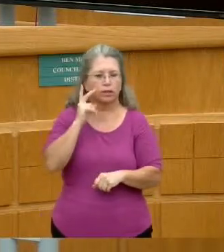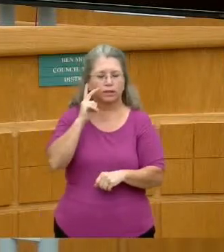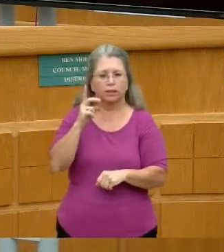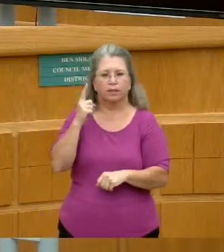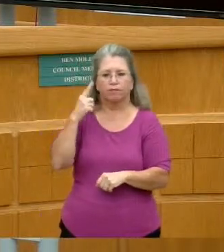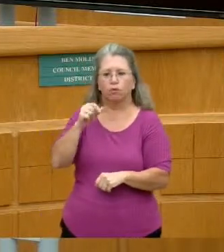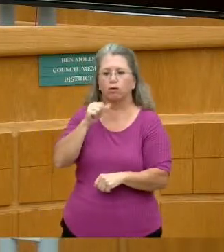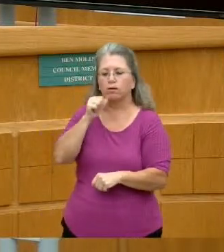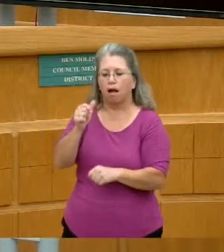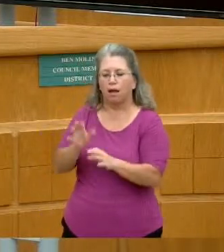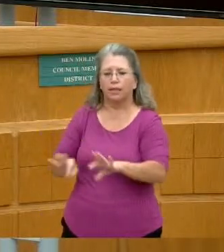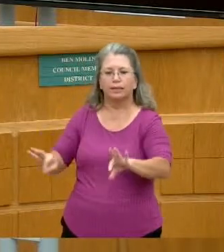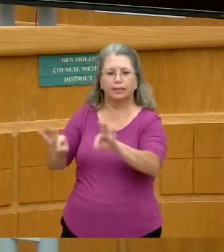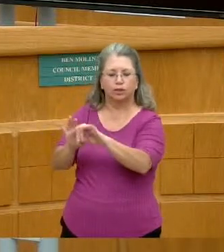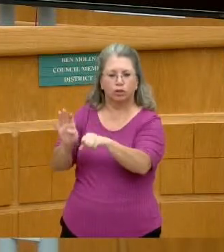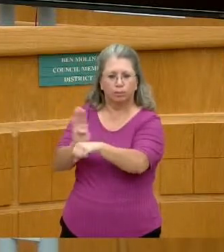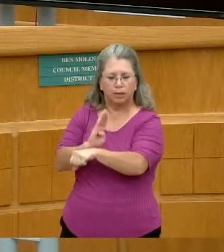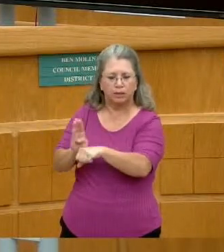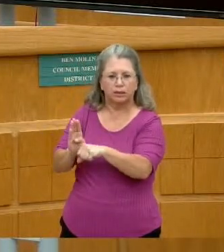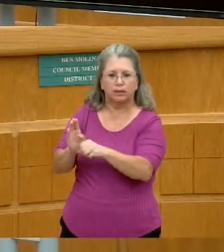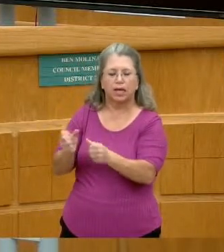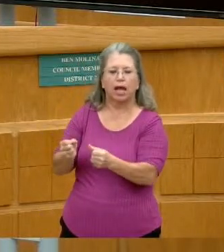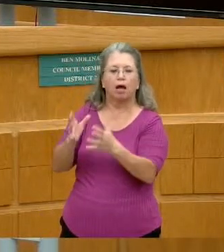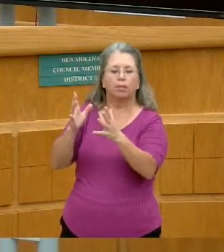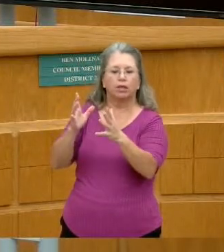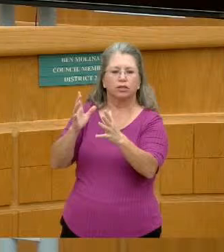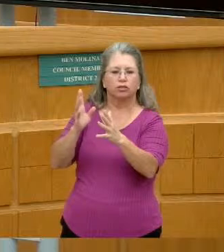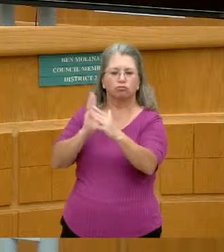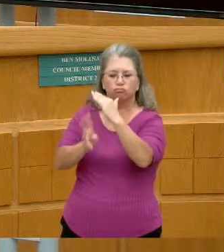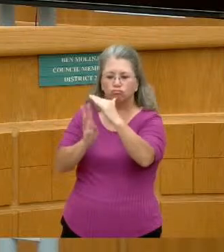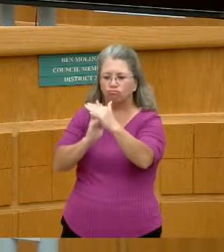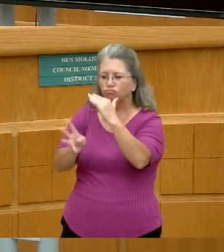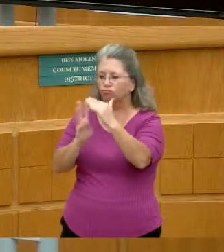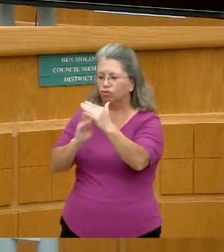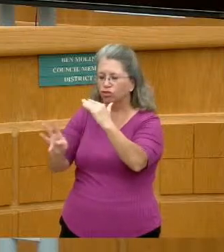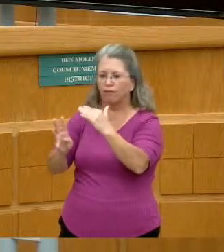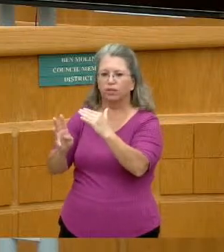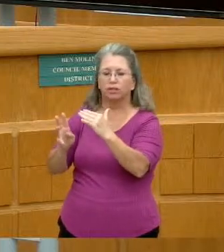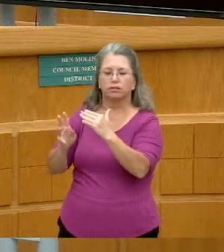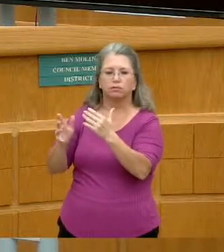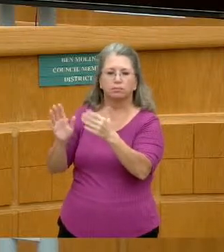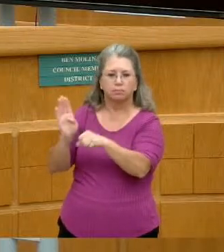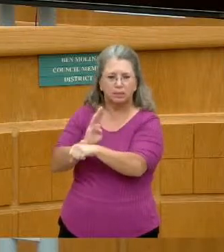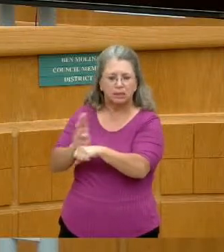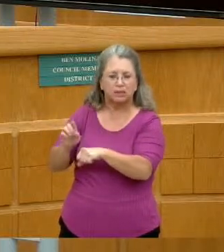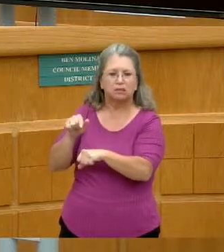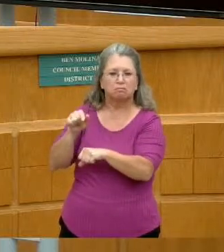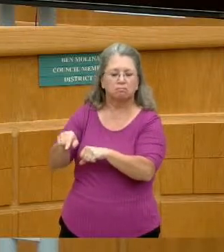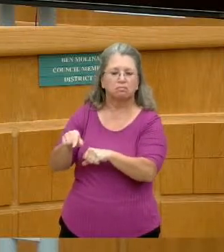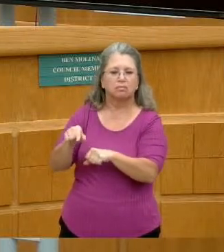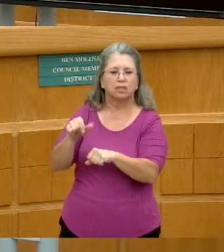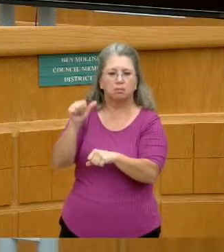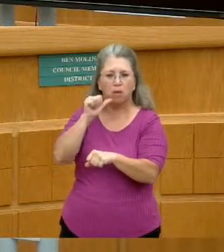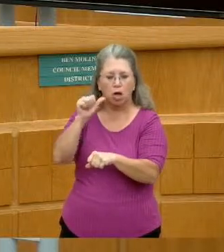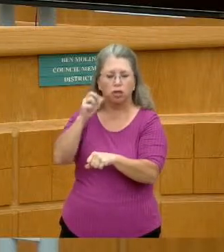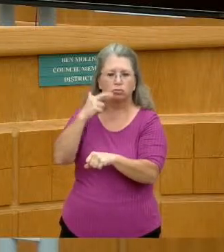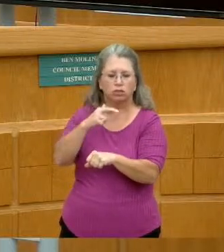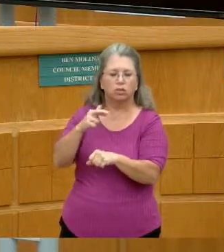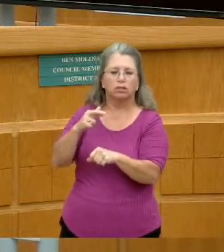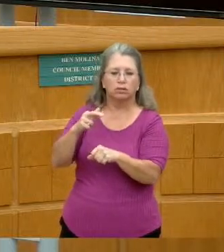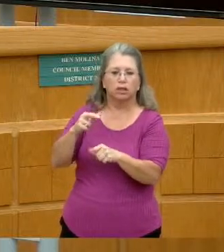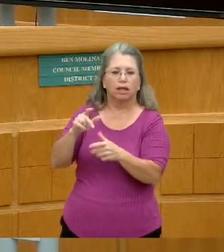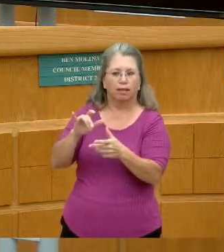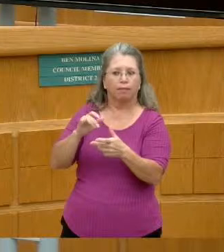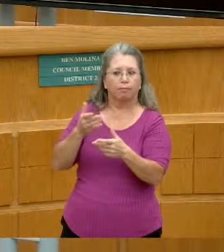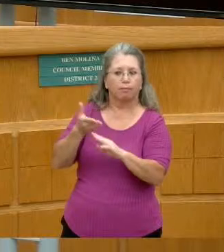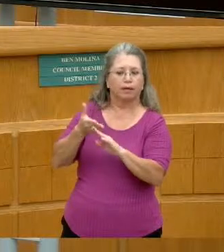locations, the amount of visitation and foot traffic at bars, malls, and restaurants was increasing, but there's been a response now, and that we